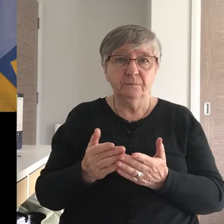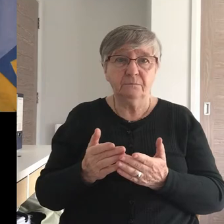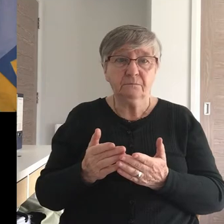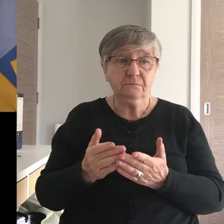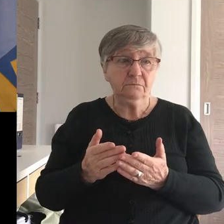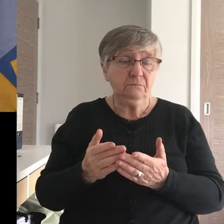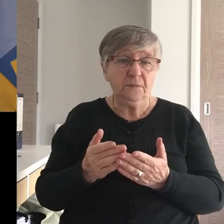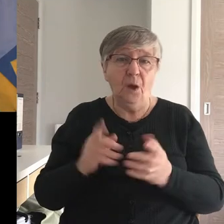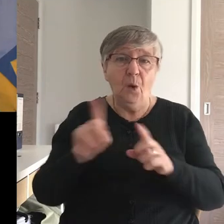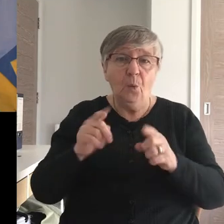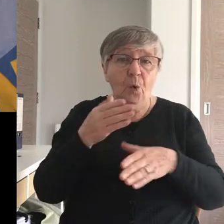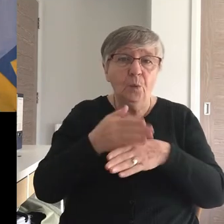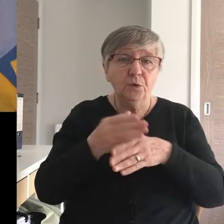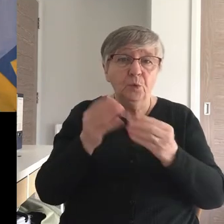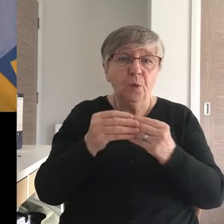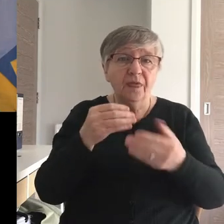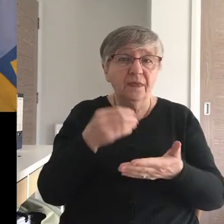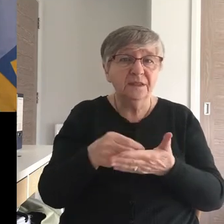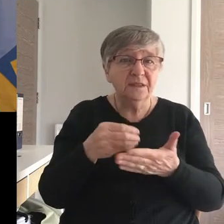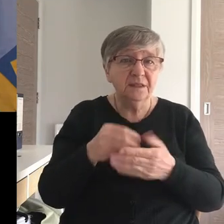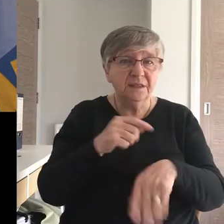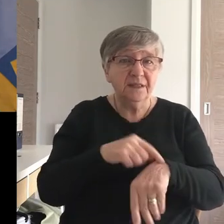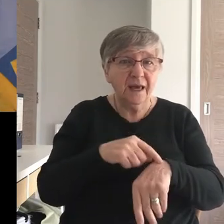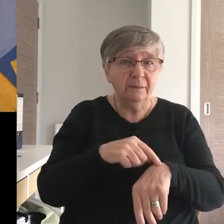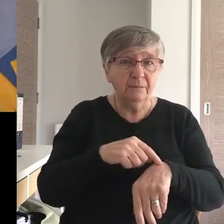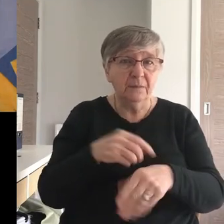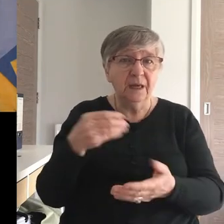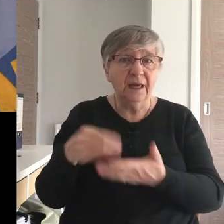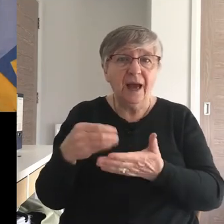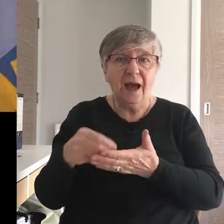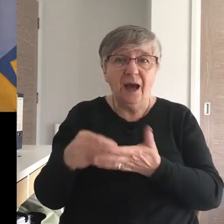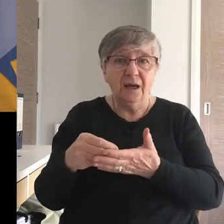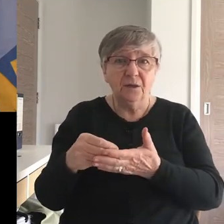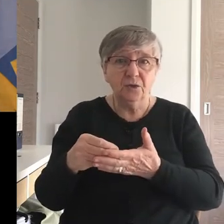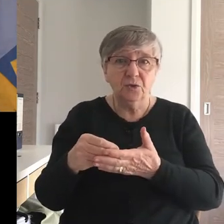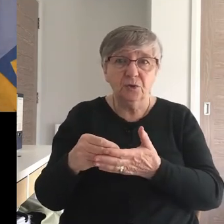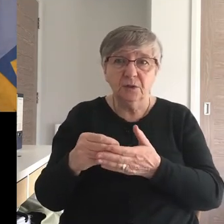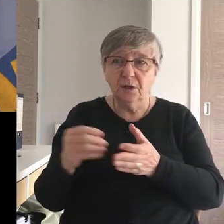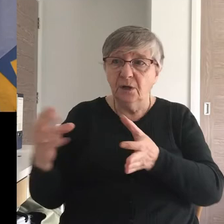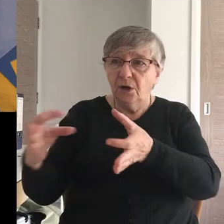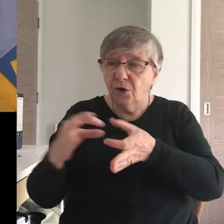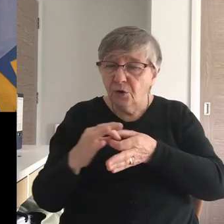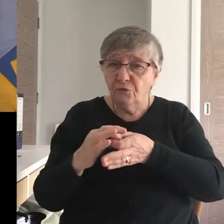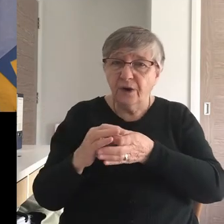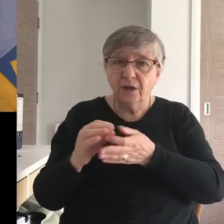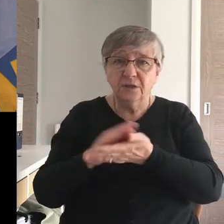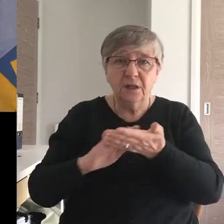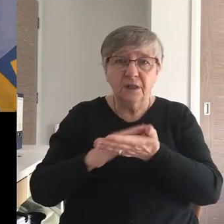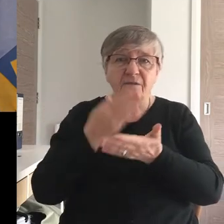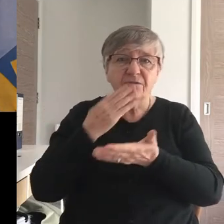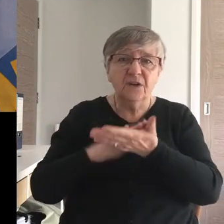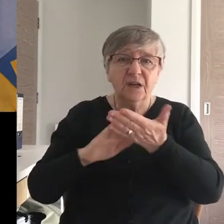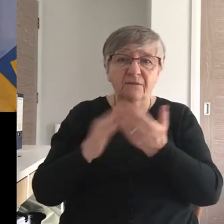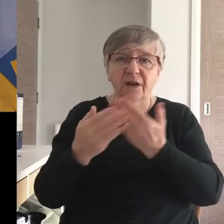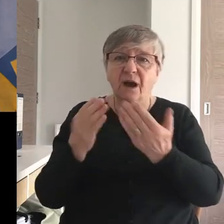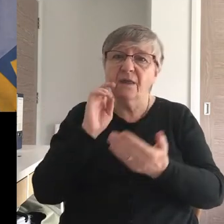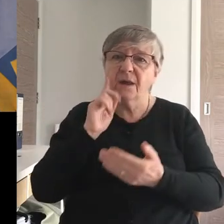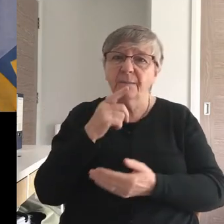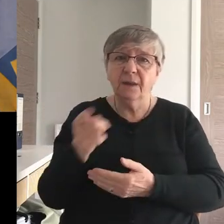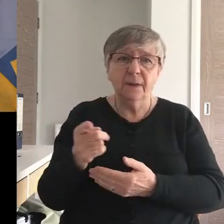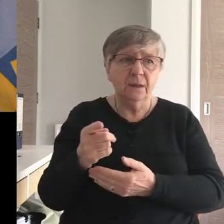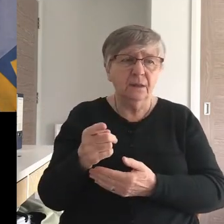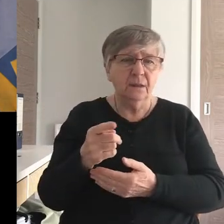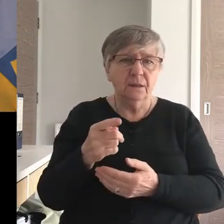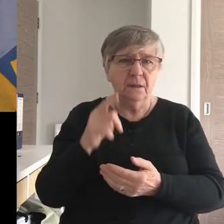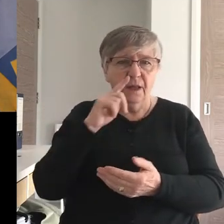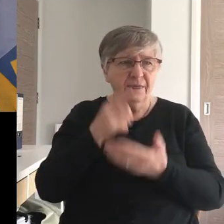Uses of our time, our cash, steps towards reconciliation, forgiving others, decisions not to spend